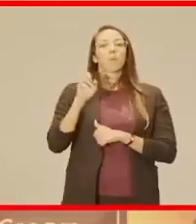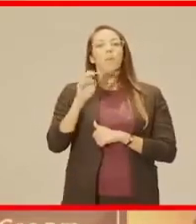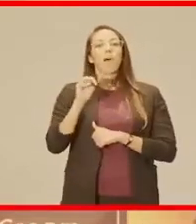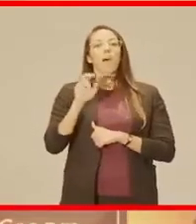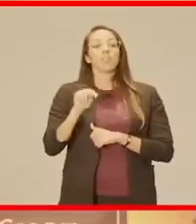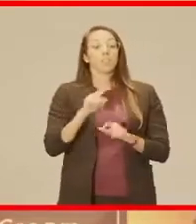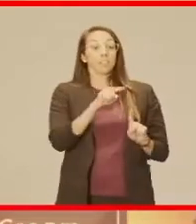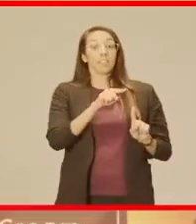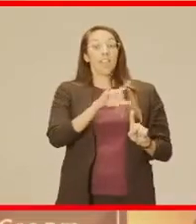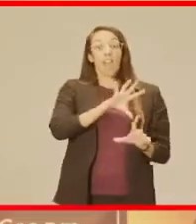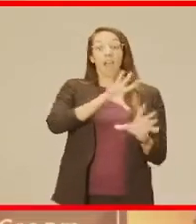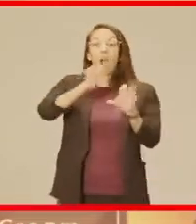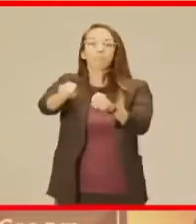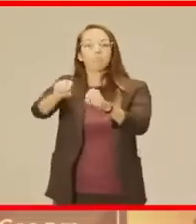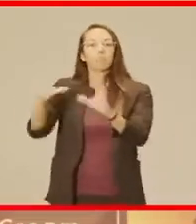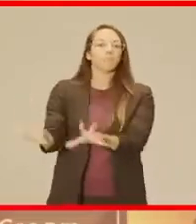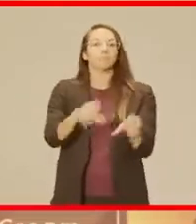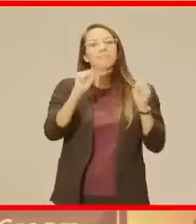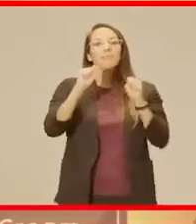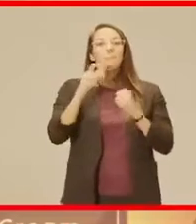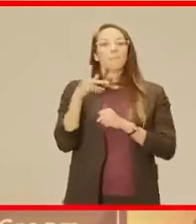Ketchum oversleeps.